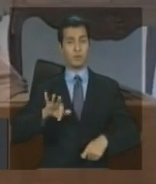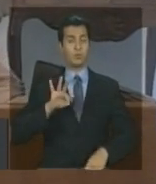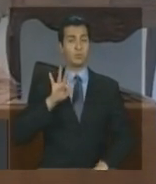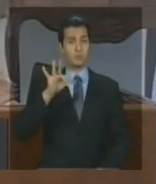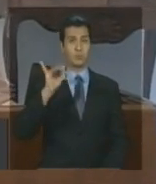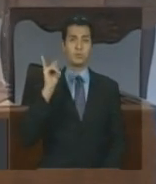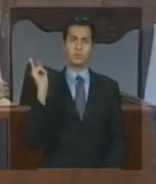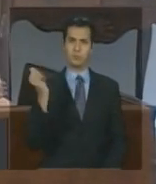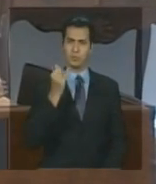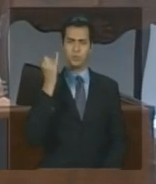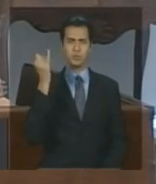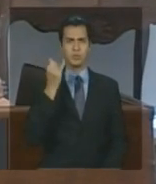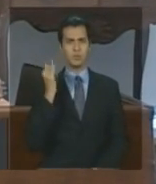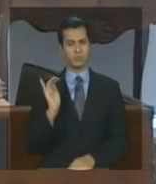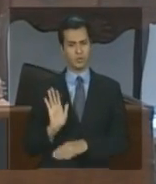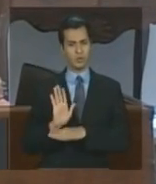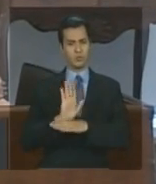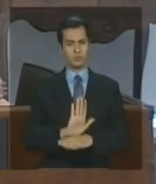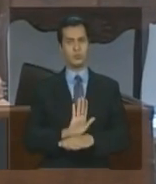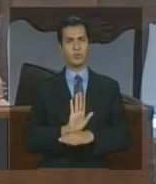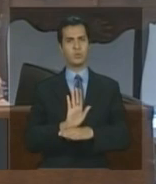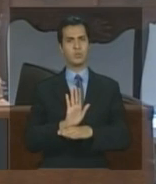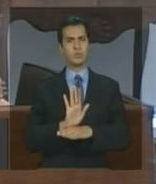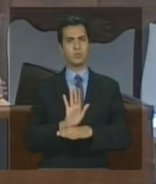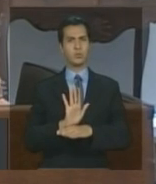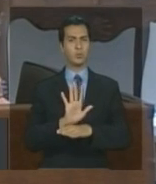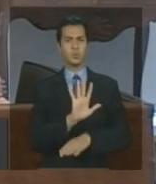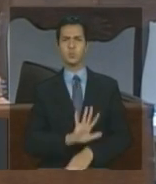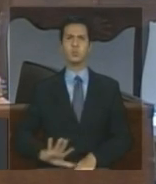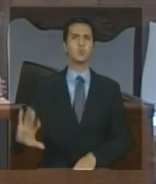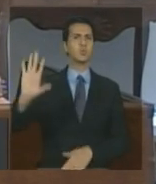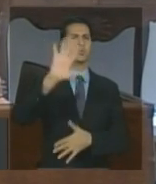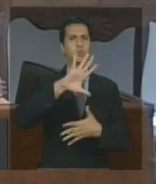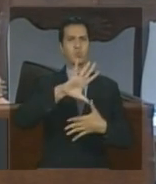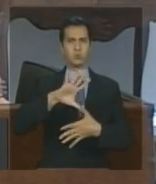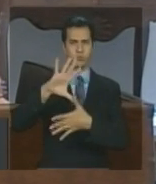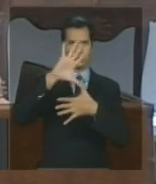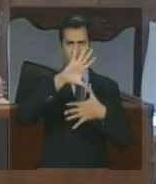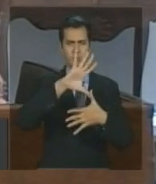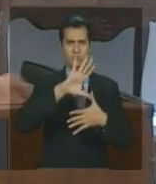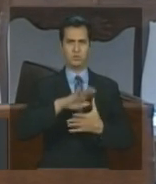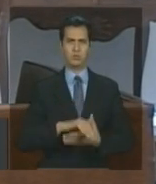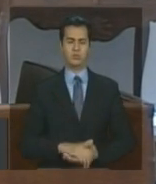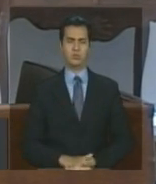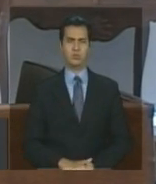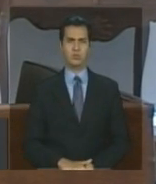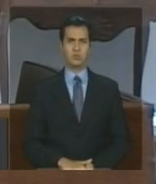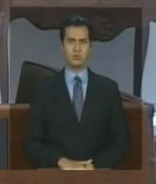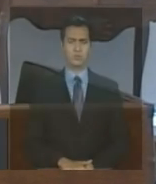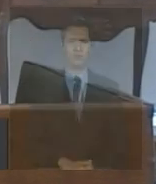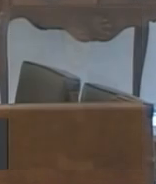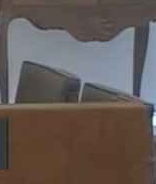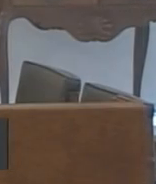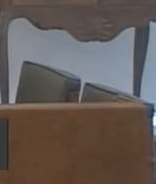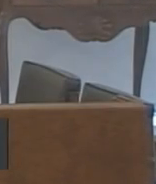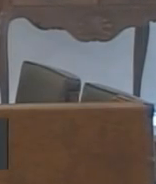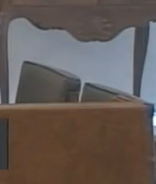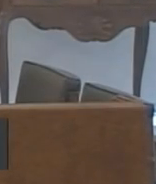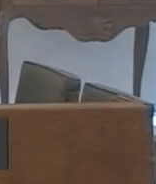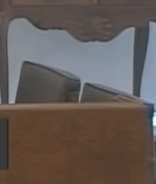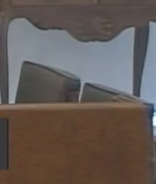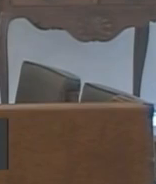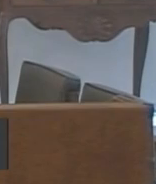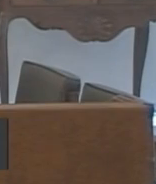do nosso hemisfério. We have a significant potential for evolving and developing trade relations, which will prove extremely significant and relevant